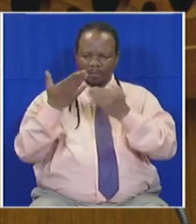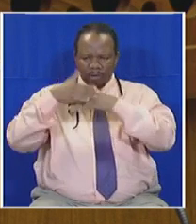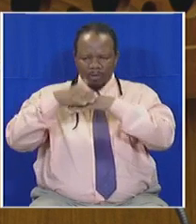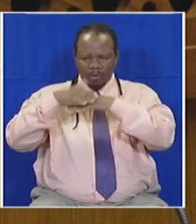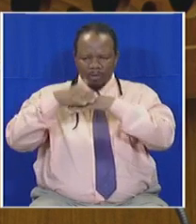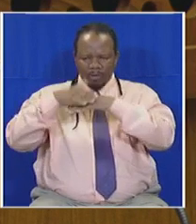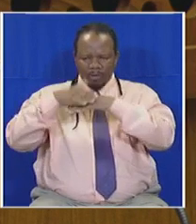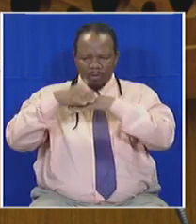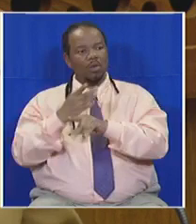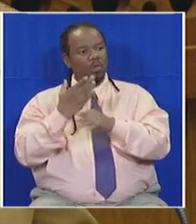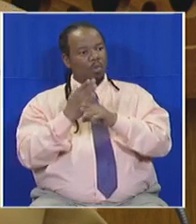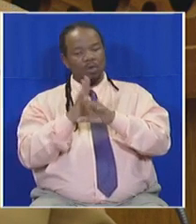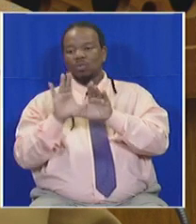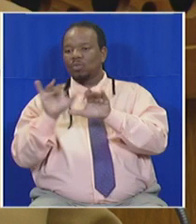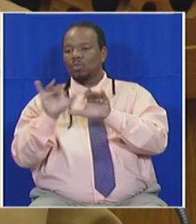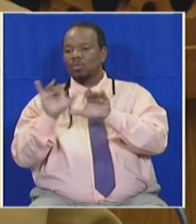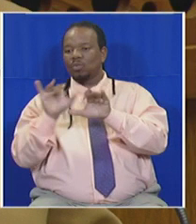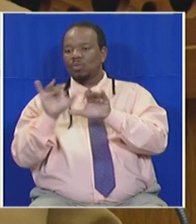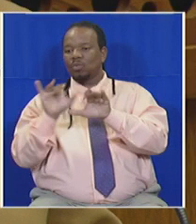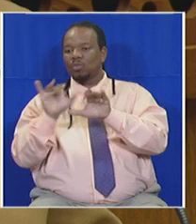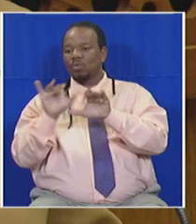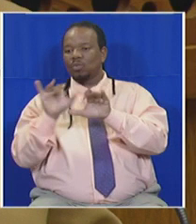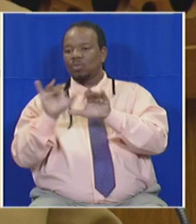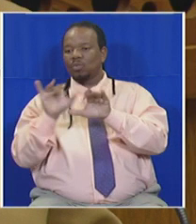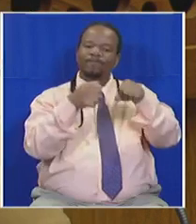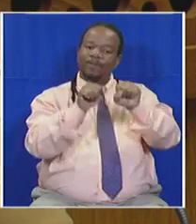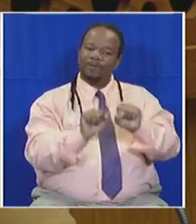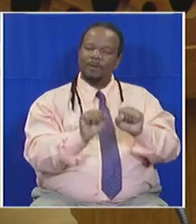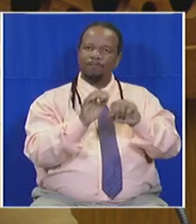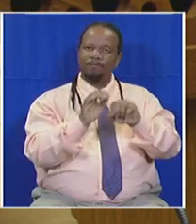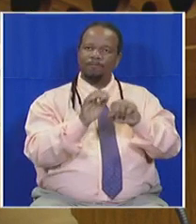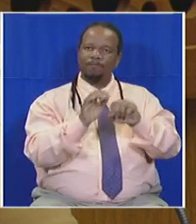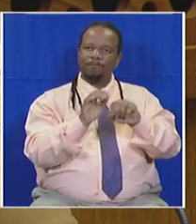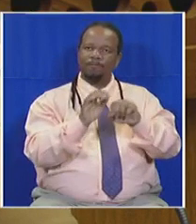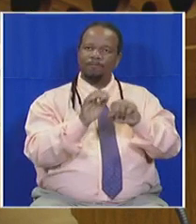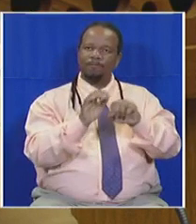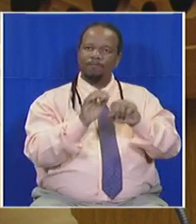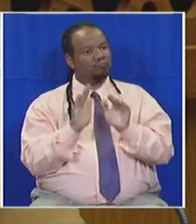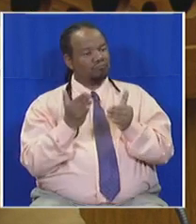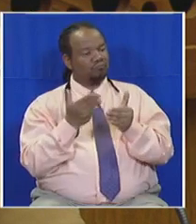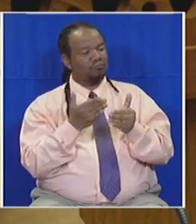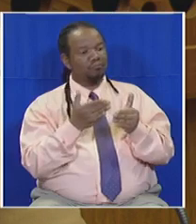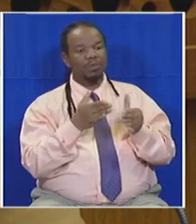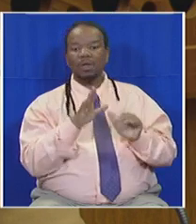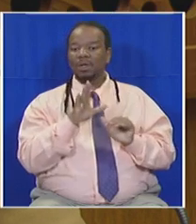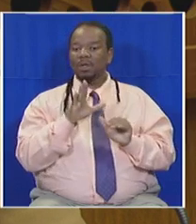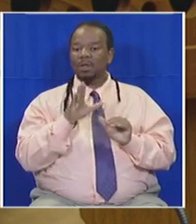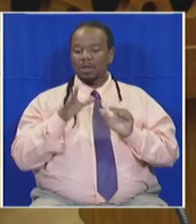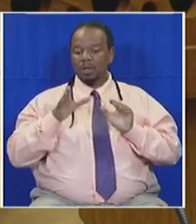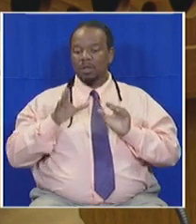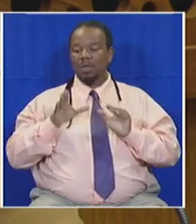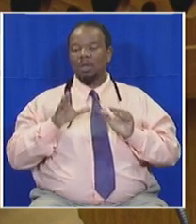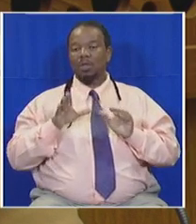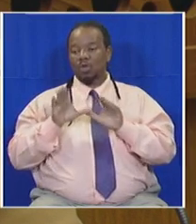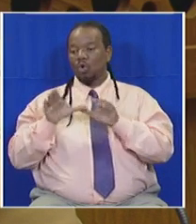with all stakeholders. Chair, The committee is concerned about challenges with